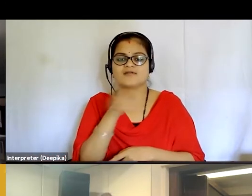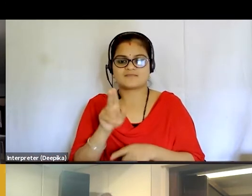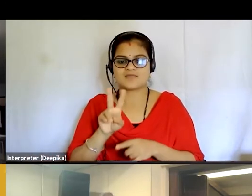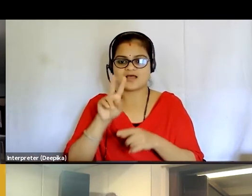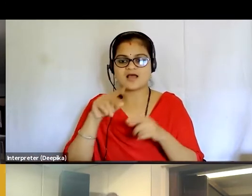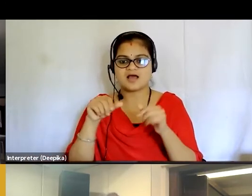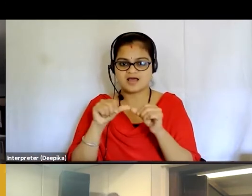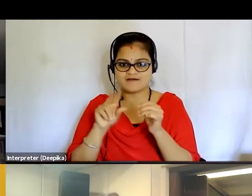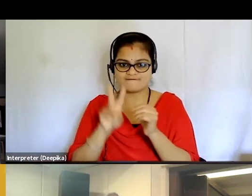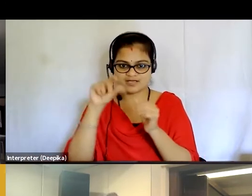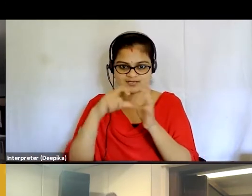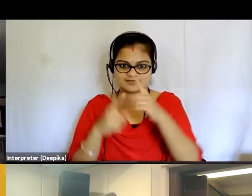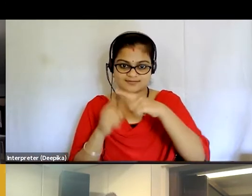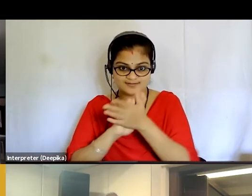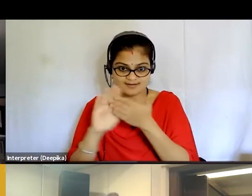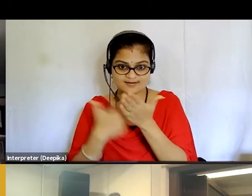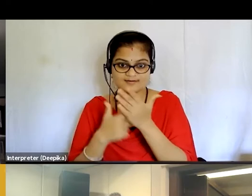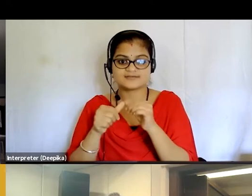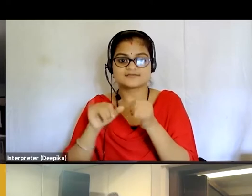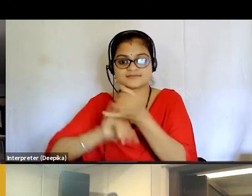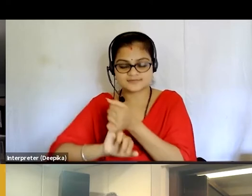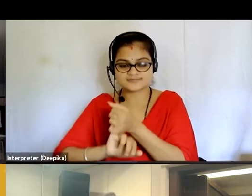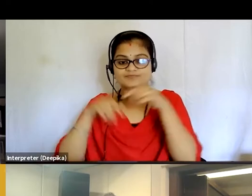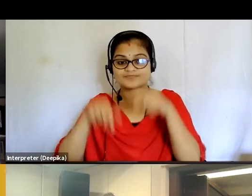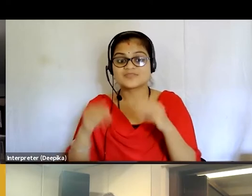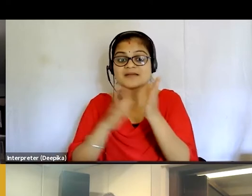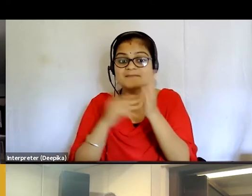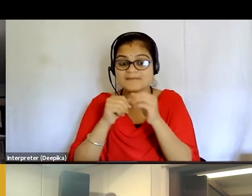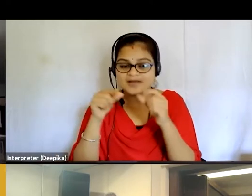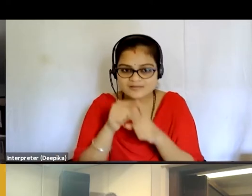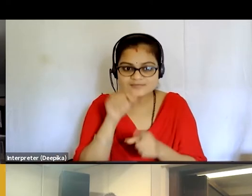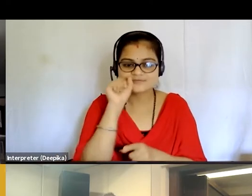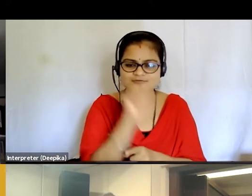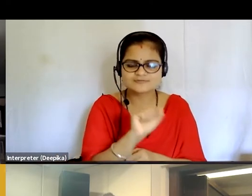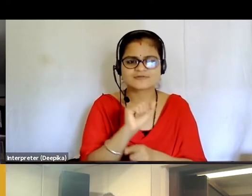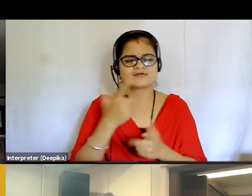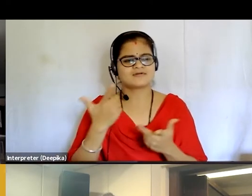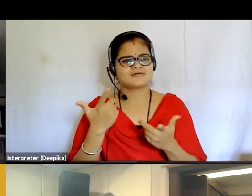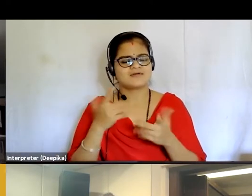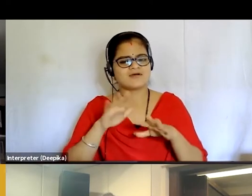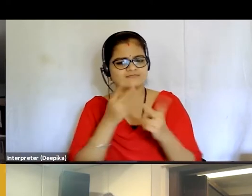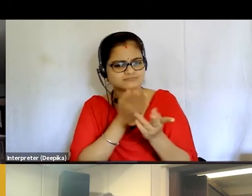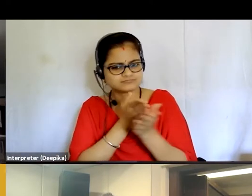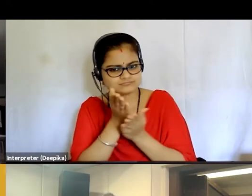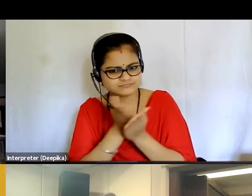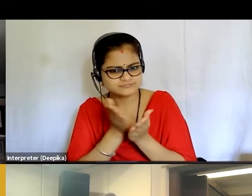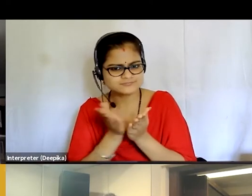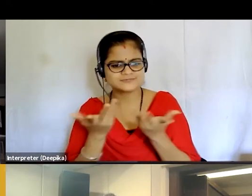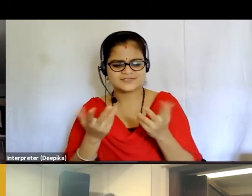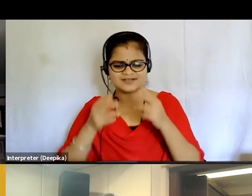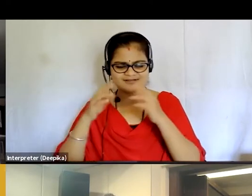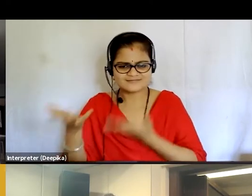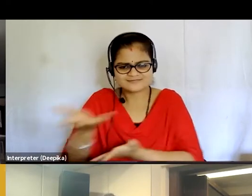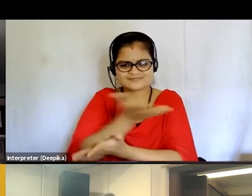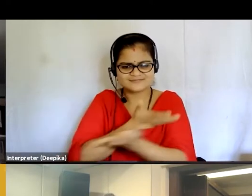we looked at what MAP stands for, what is the personality, through the various rounds of discussions,